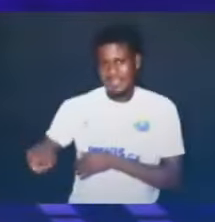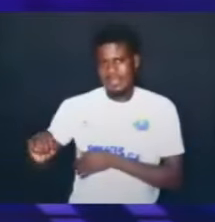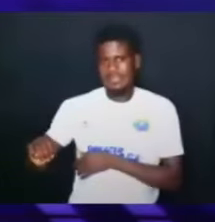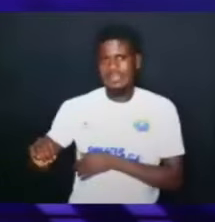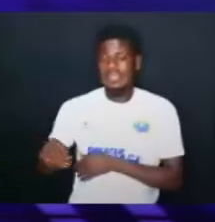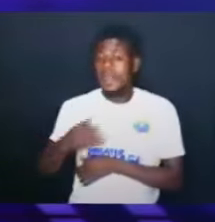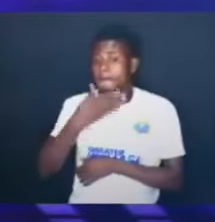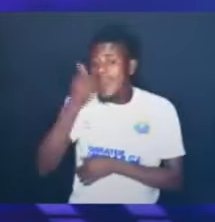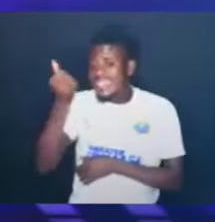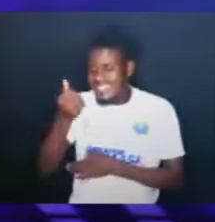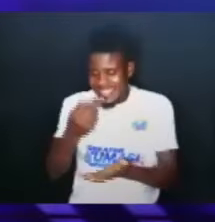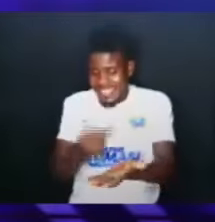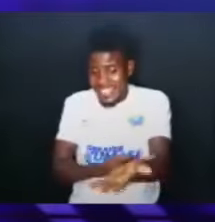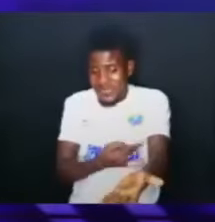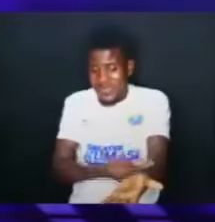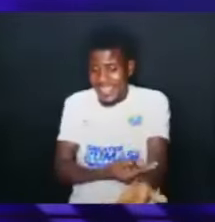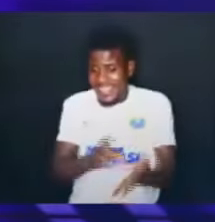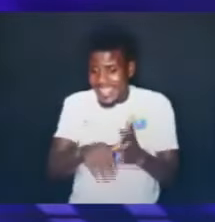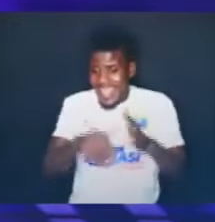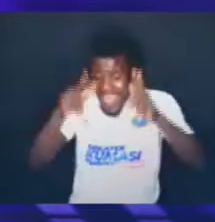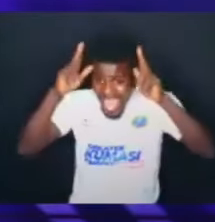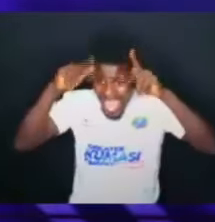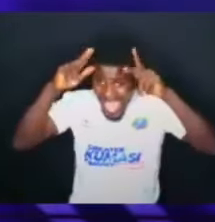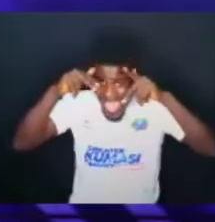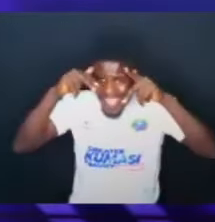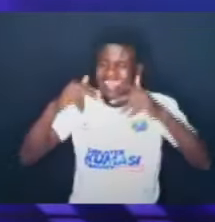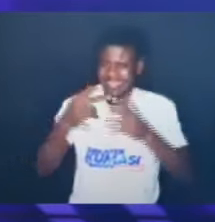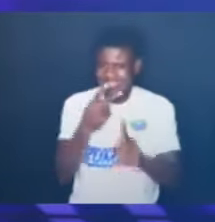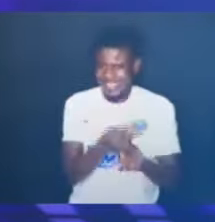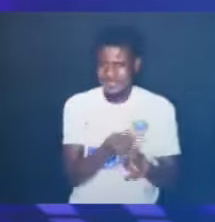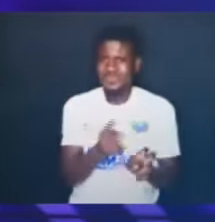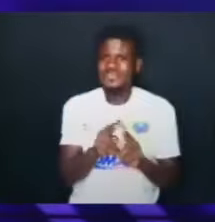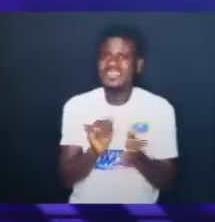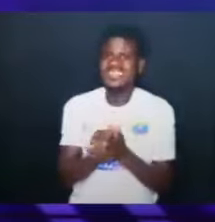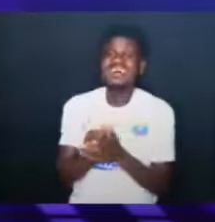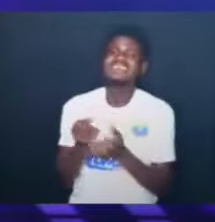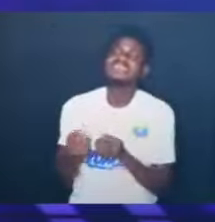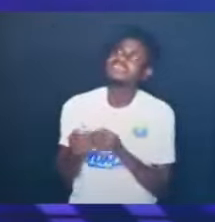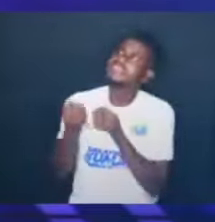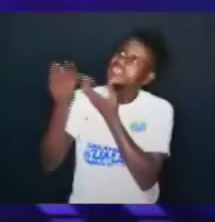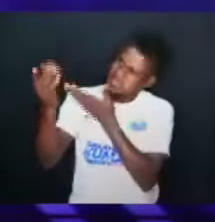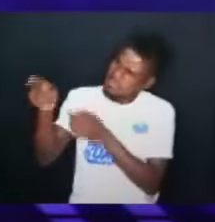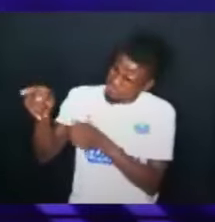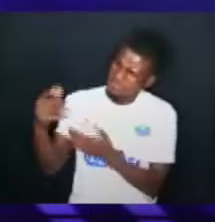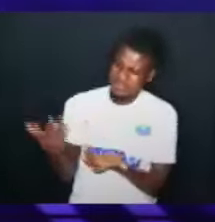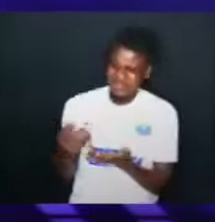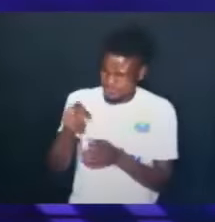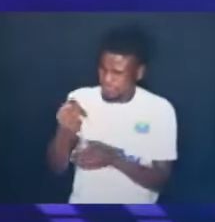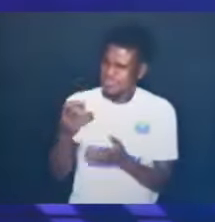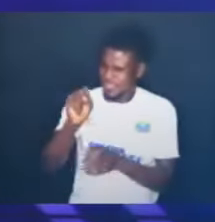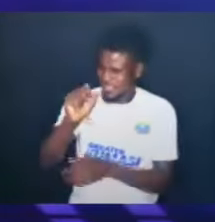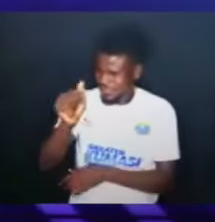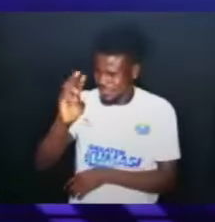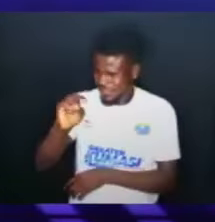the best of the sheep and cattle to sacrifice to Samuel, your God. We are